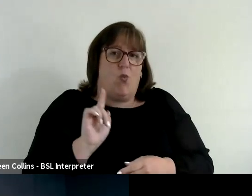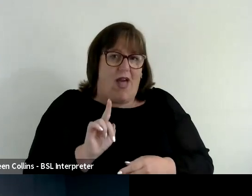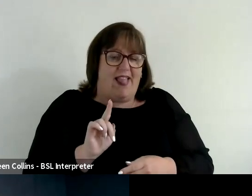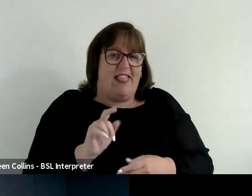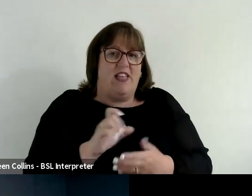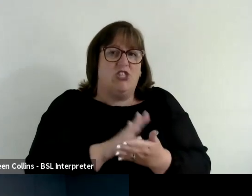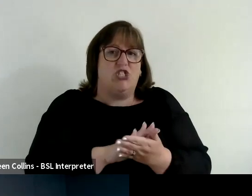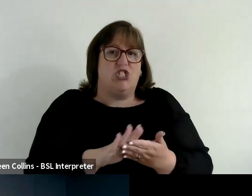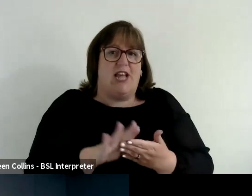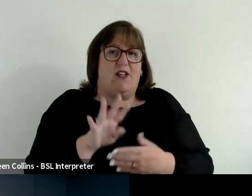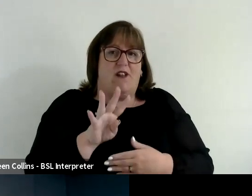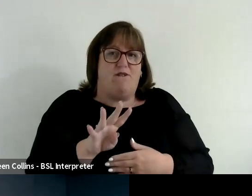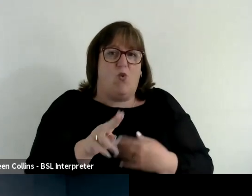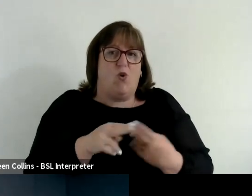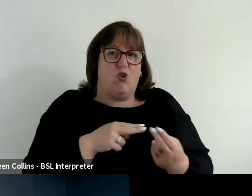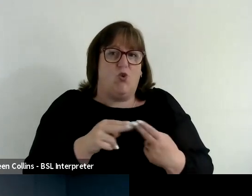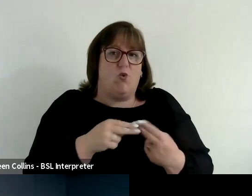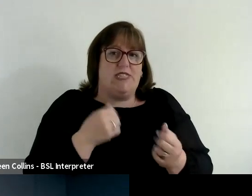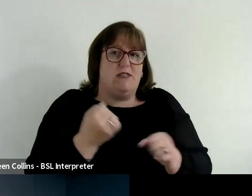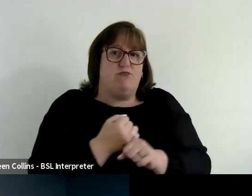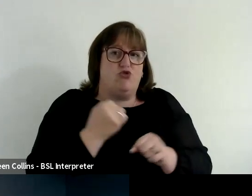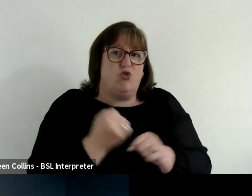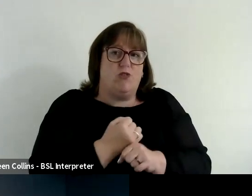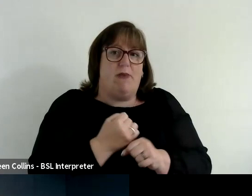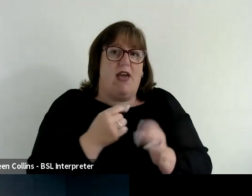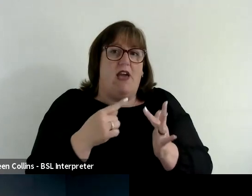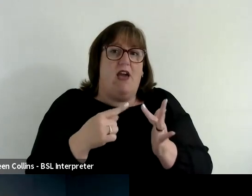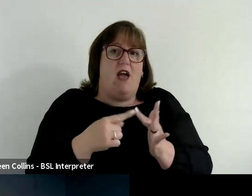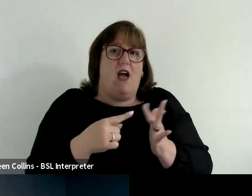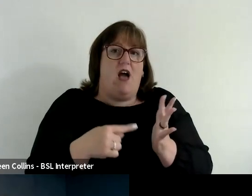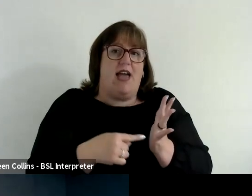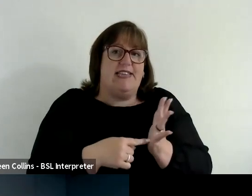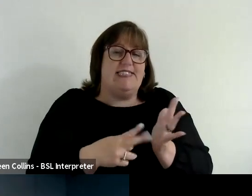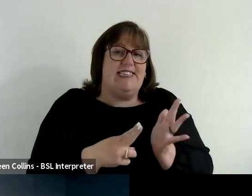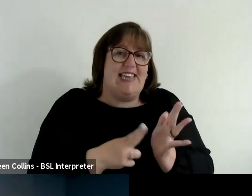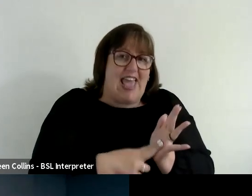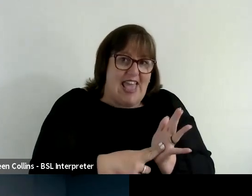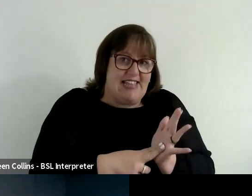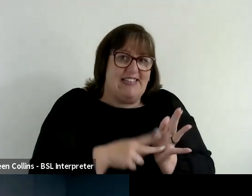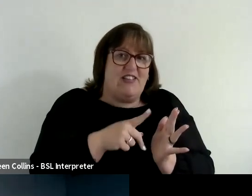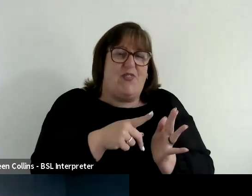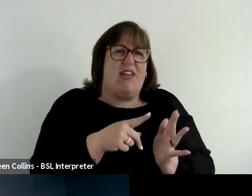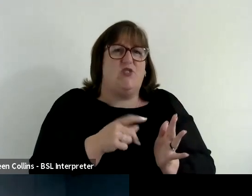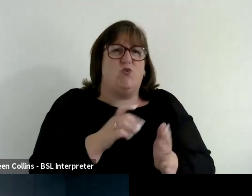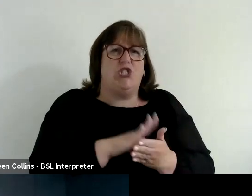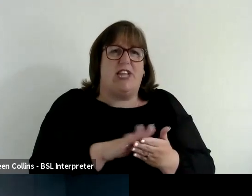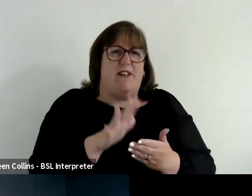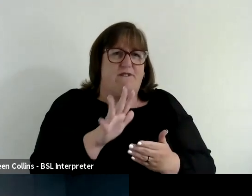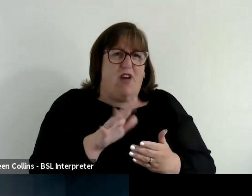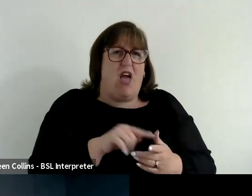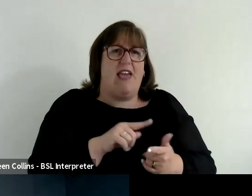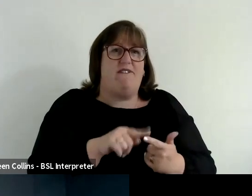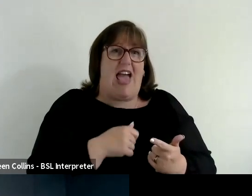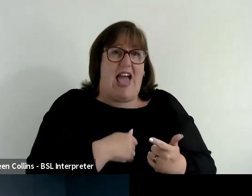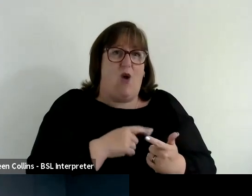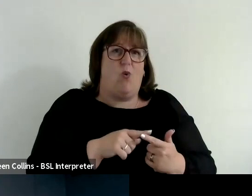ITN. So ITN produce the news they did actually Channel 5, they do ITV, they do our news. So Channel 4 News are based